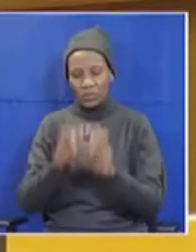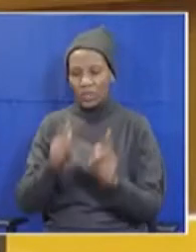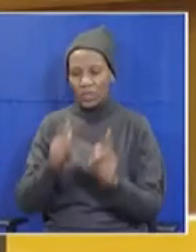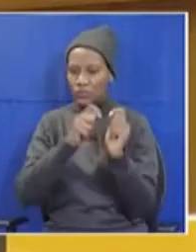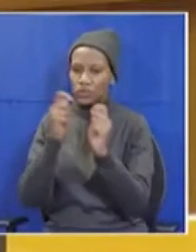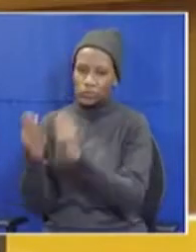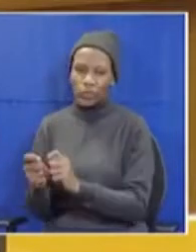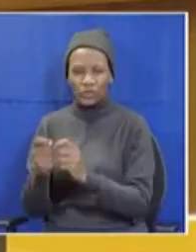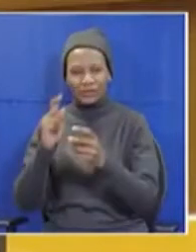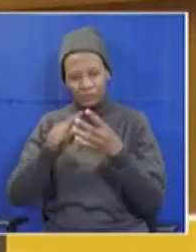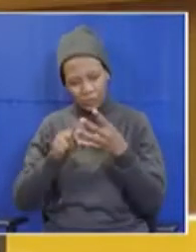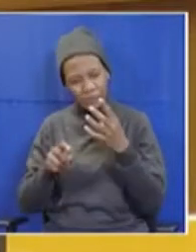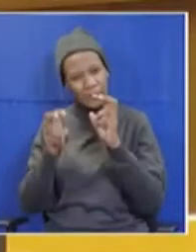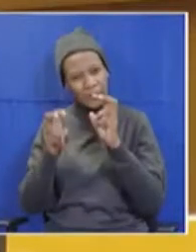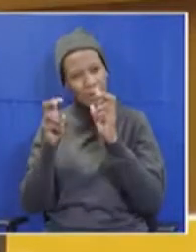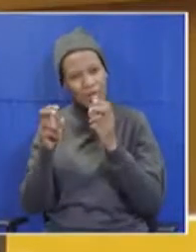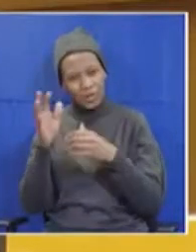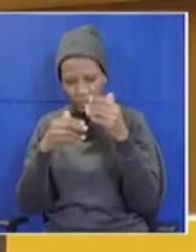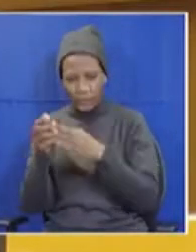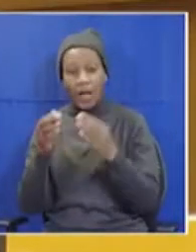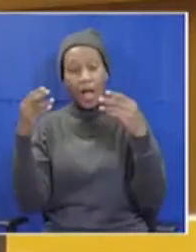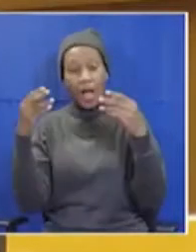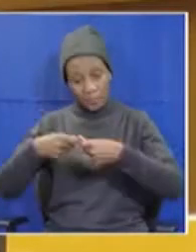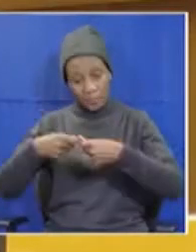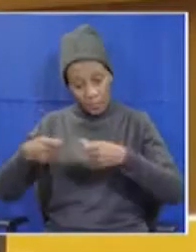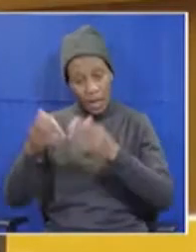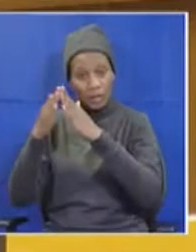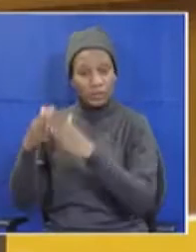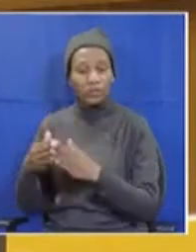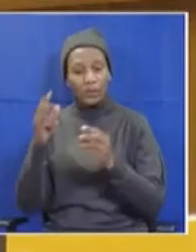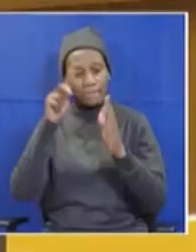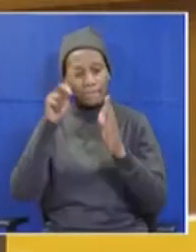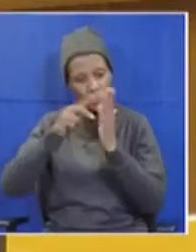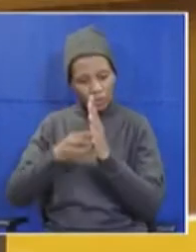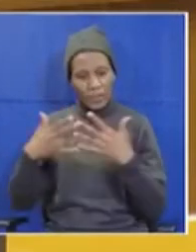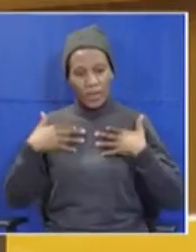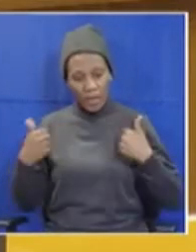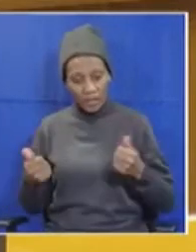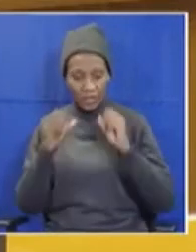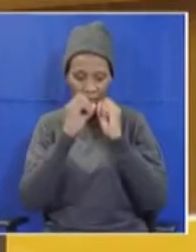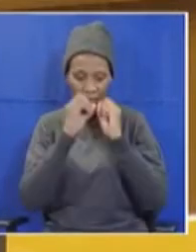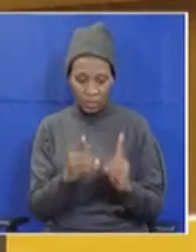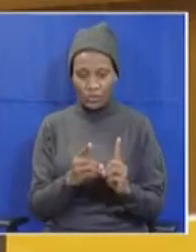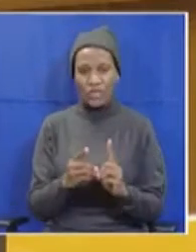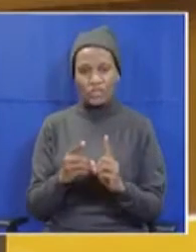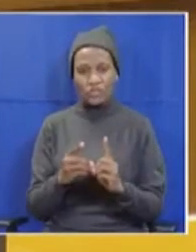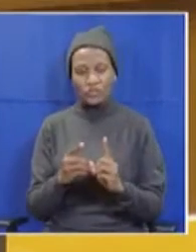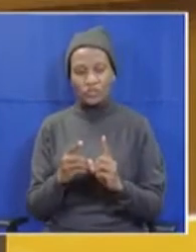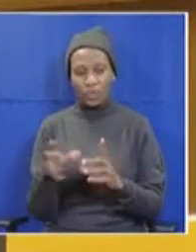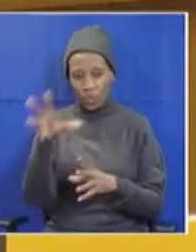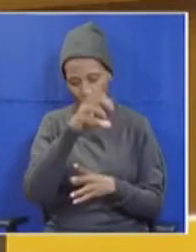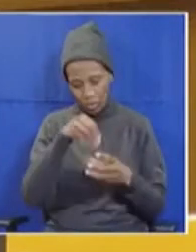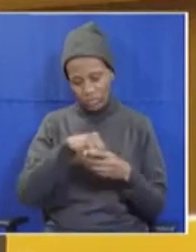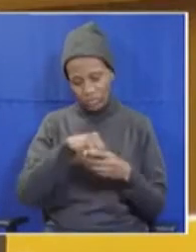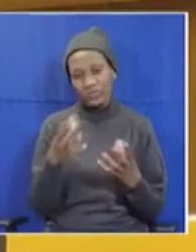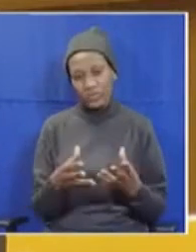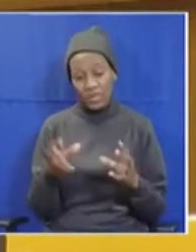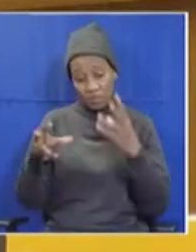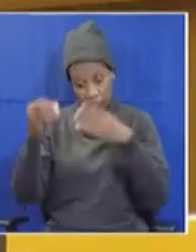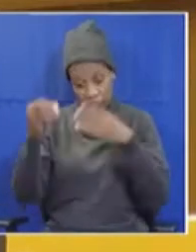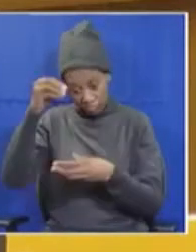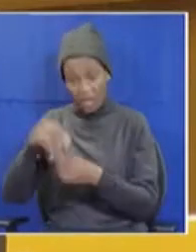logistics infrastructure, housing subsidy initiatives, health education facilities, as well as